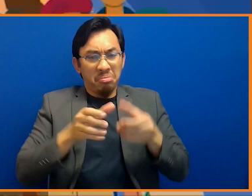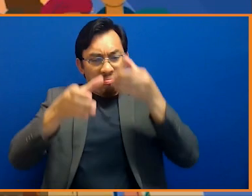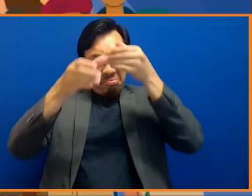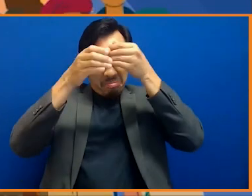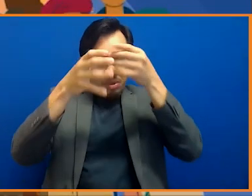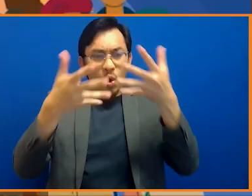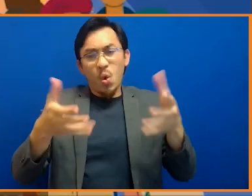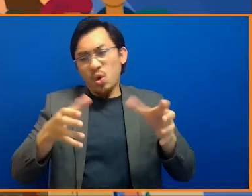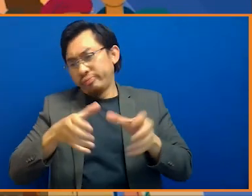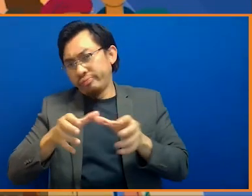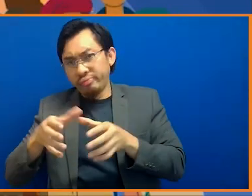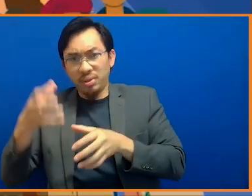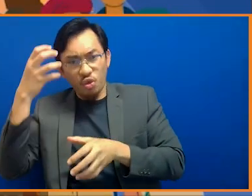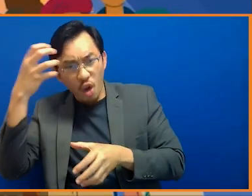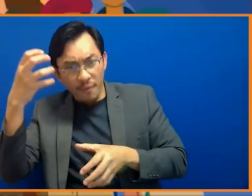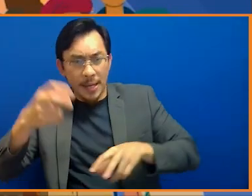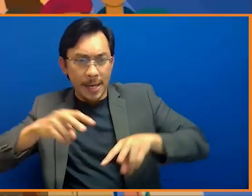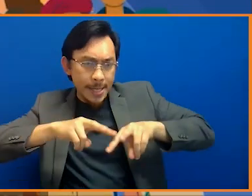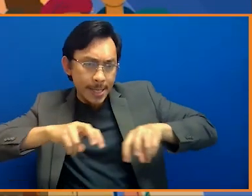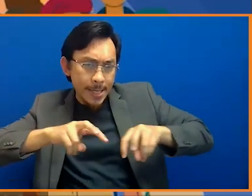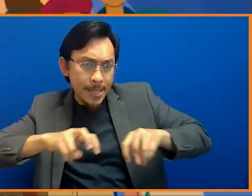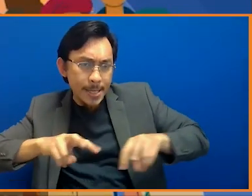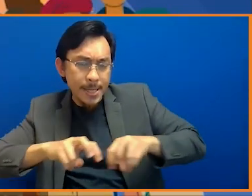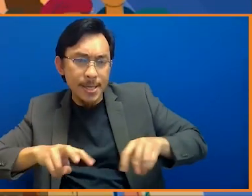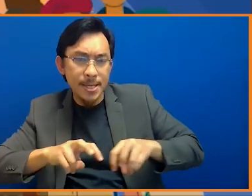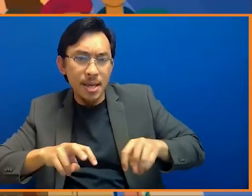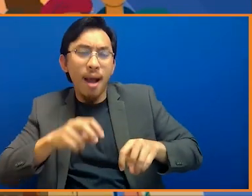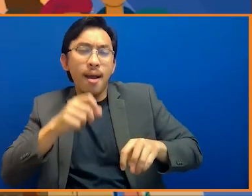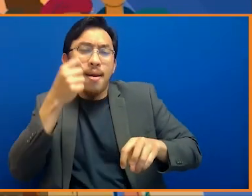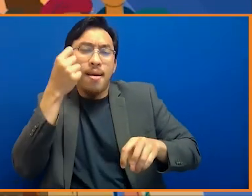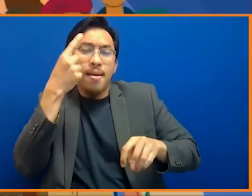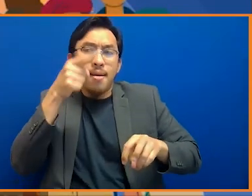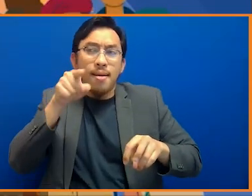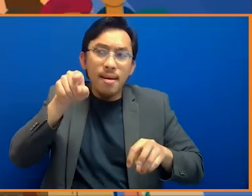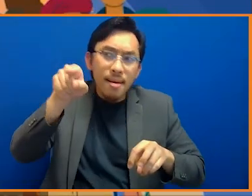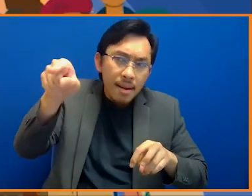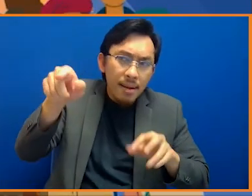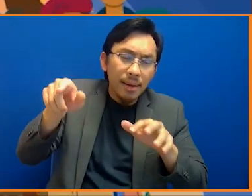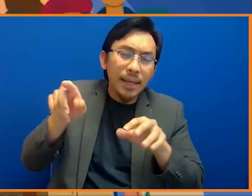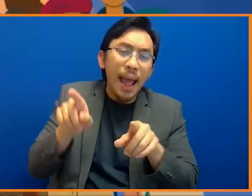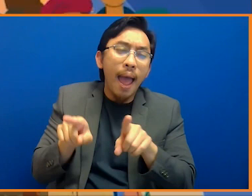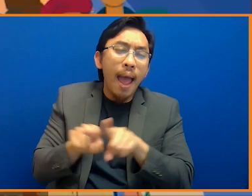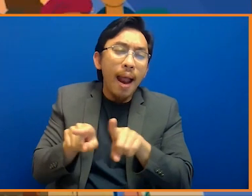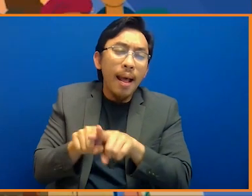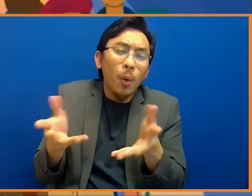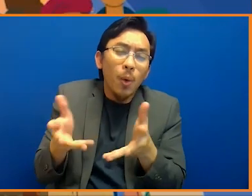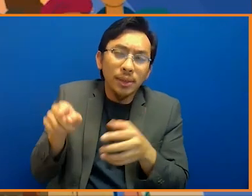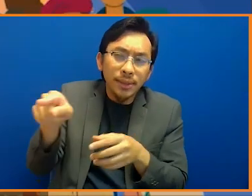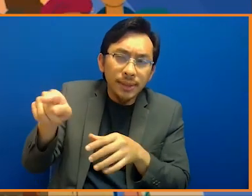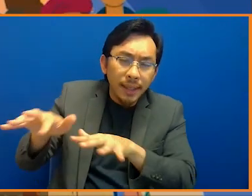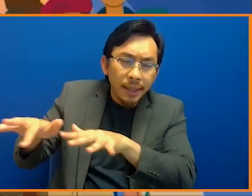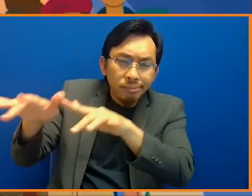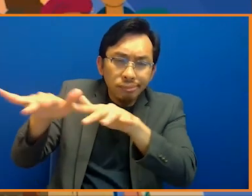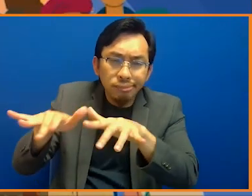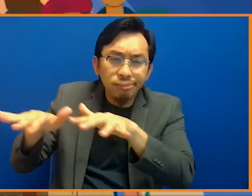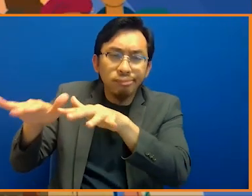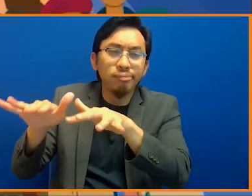and stakeholders to understand the characteristics of their ocean and probably